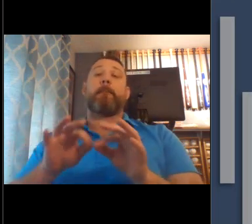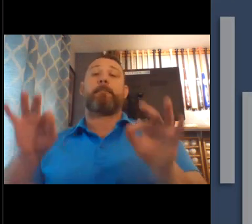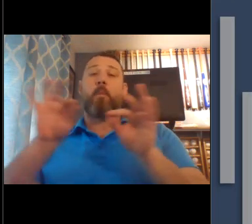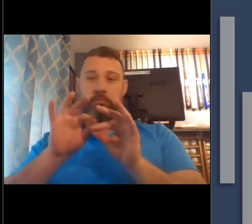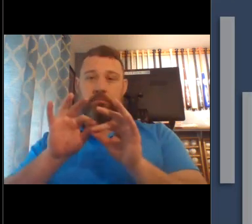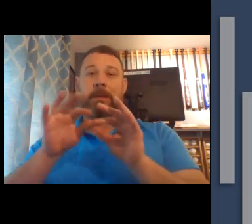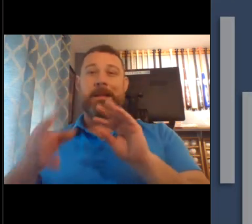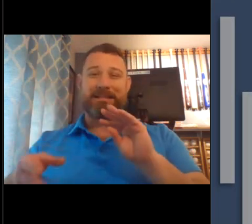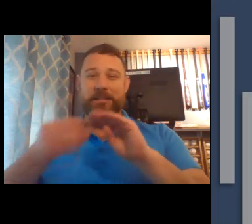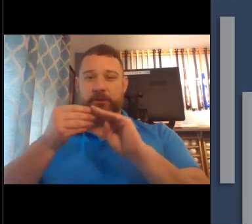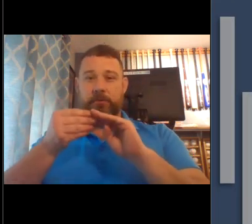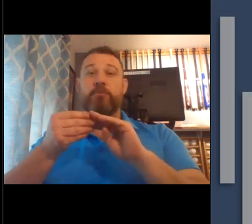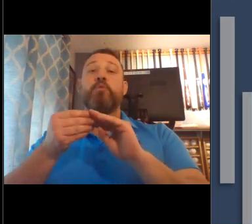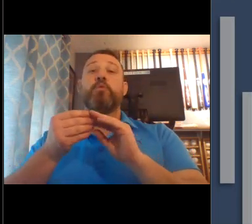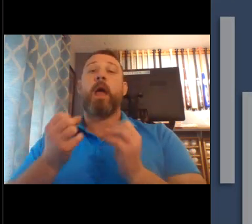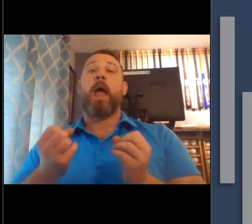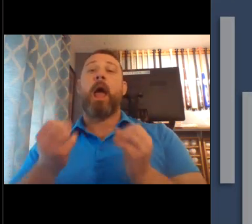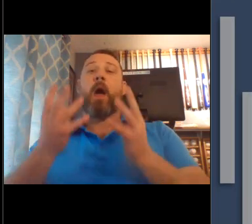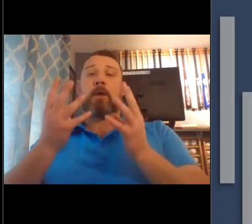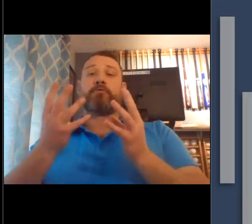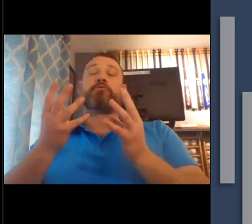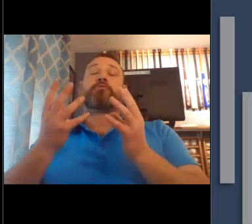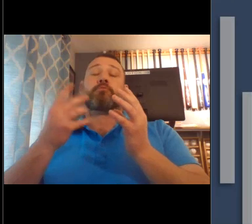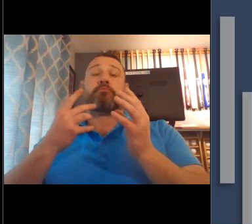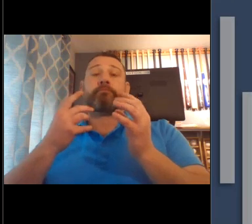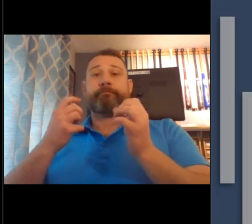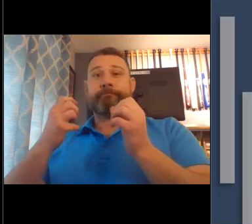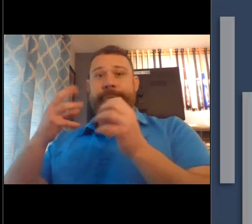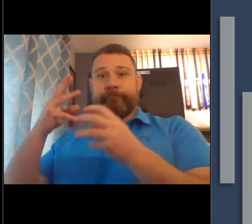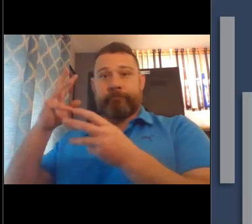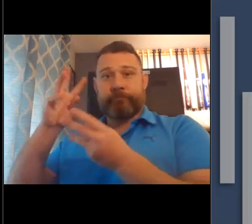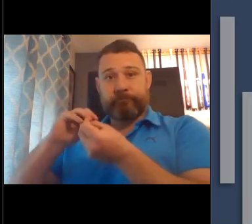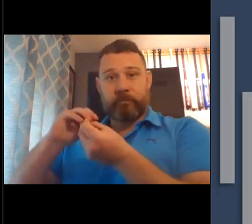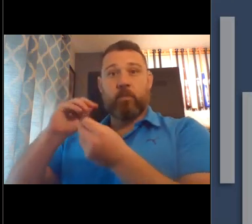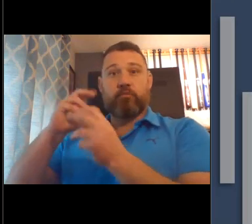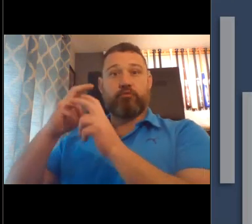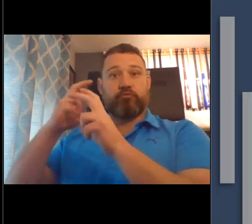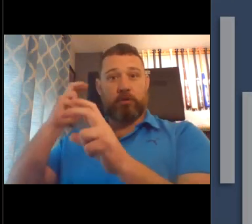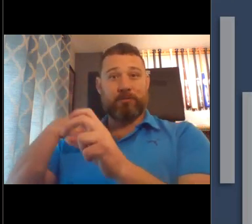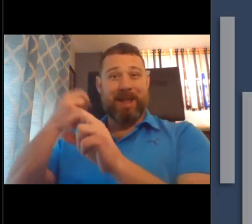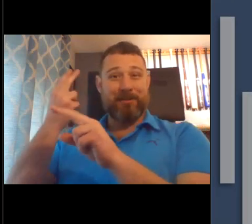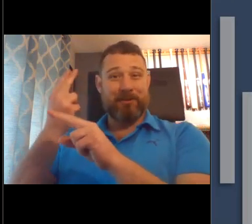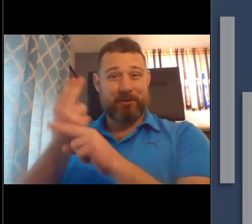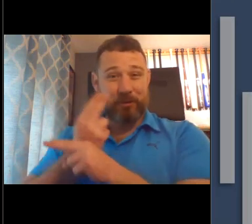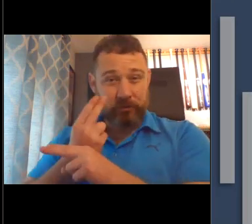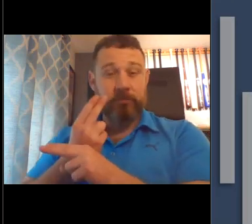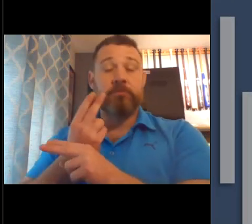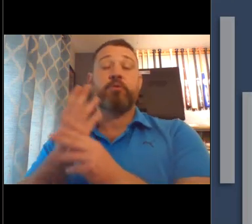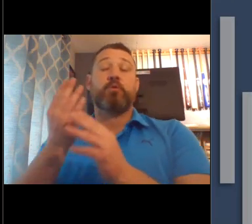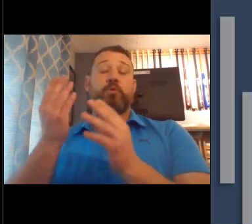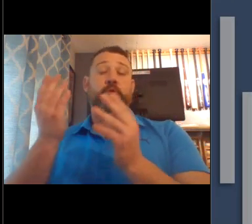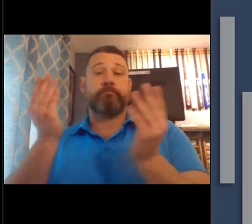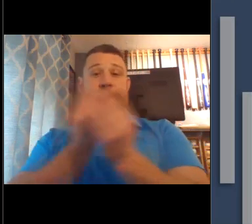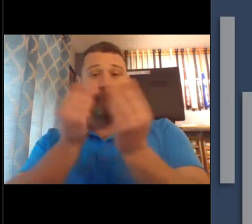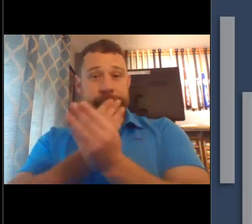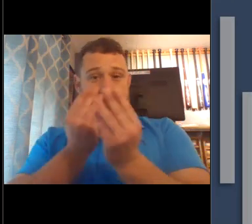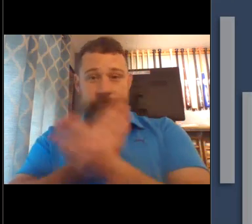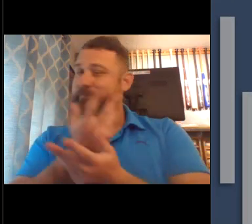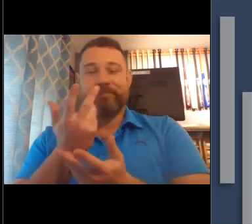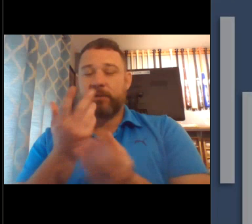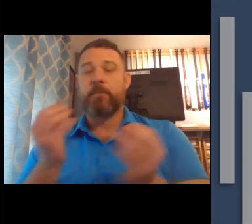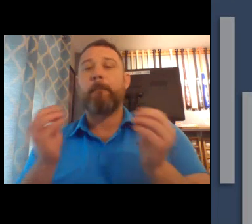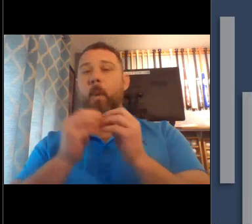capacity standpoint. So we've got to wrestle with the challenges we have here related to goods movement. It's more than just a Riverside and San